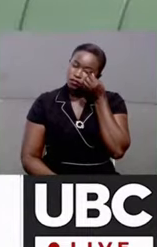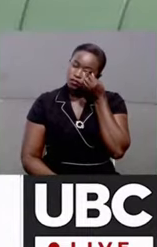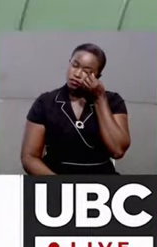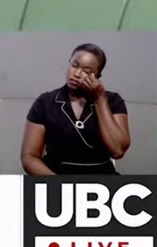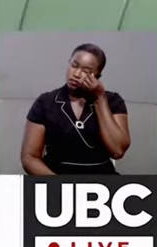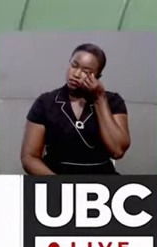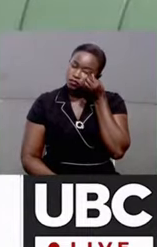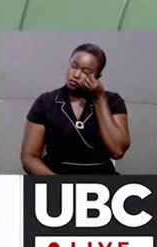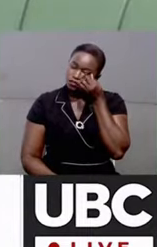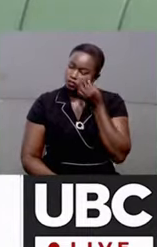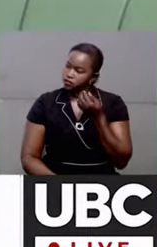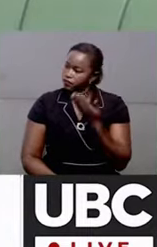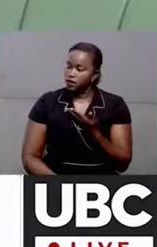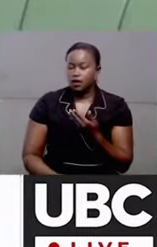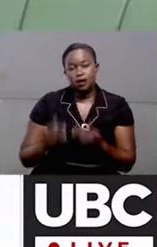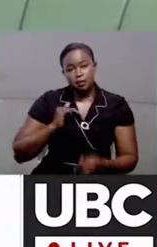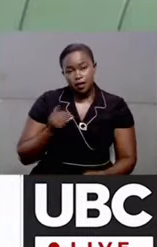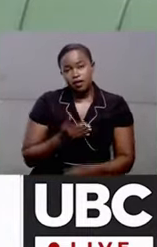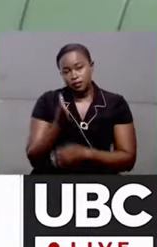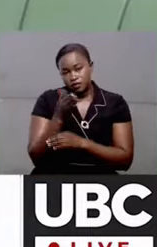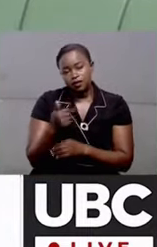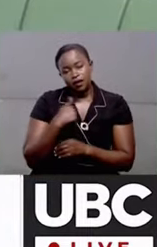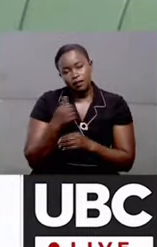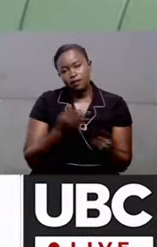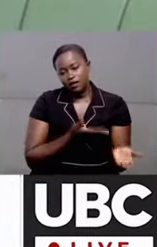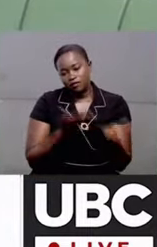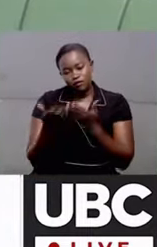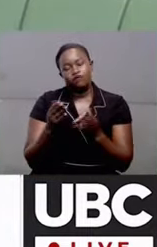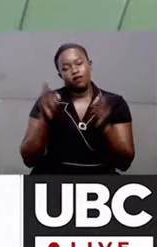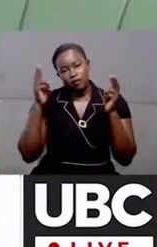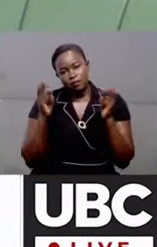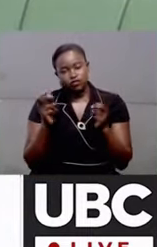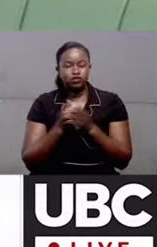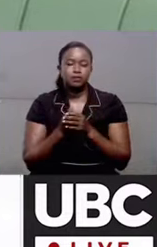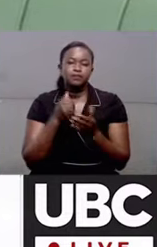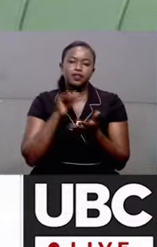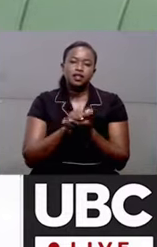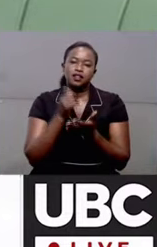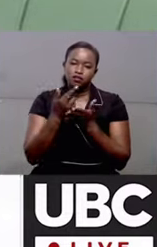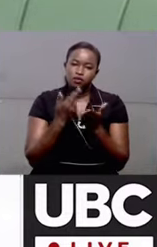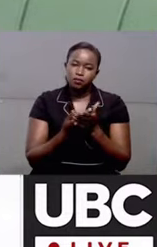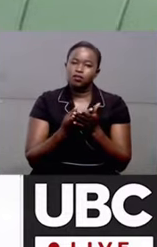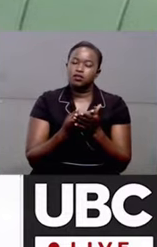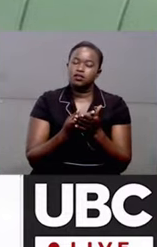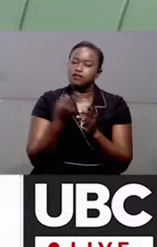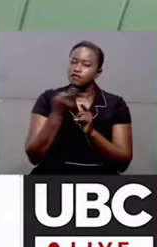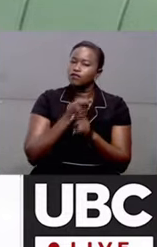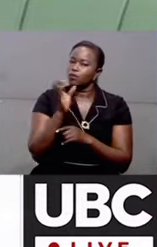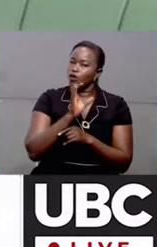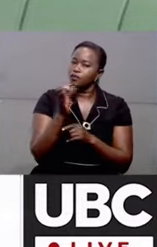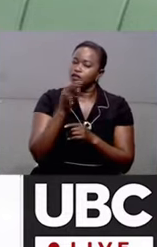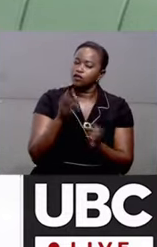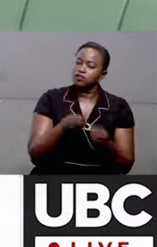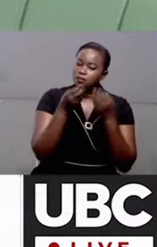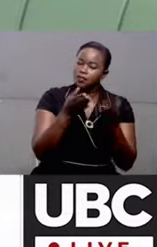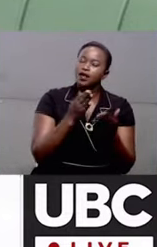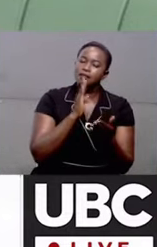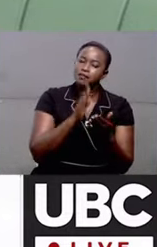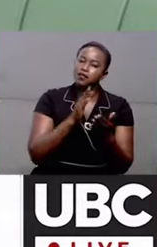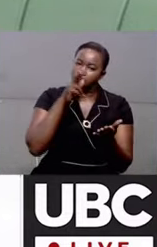Madam Speaker, I beg to move a motion that the report from the Committee of Supply be